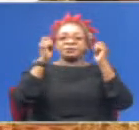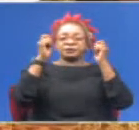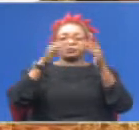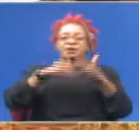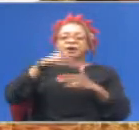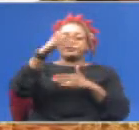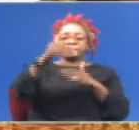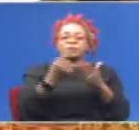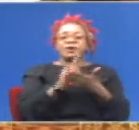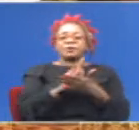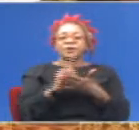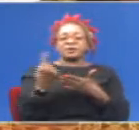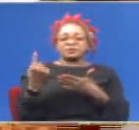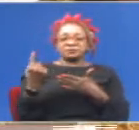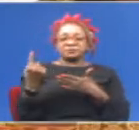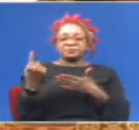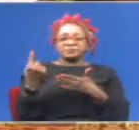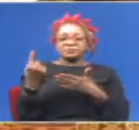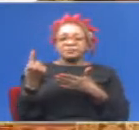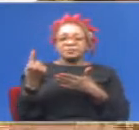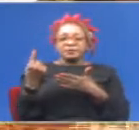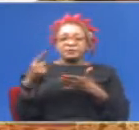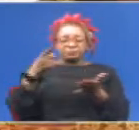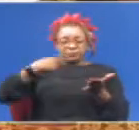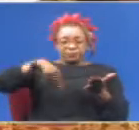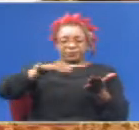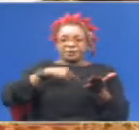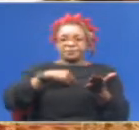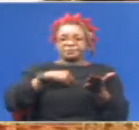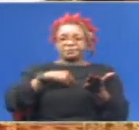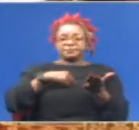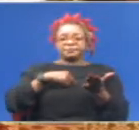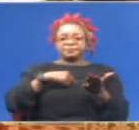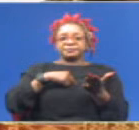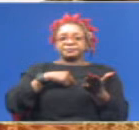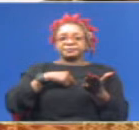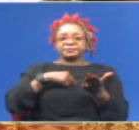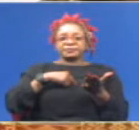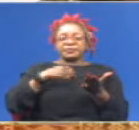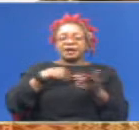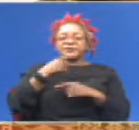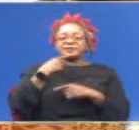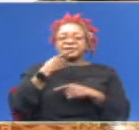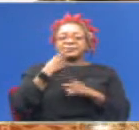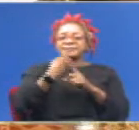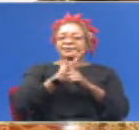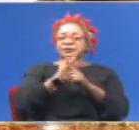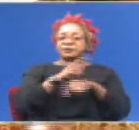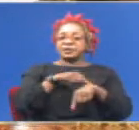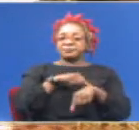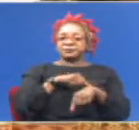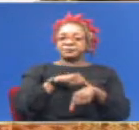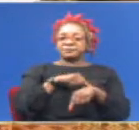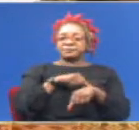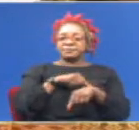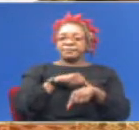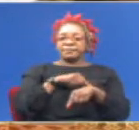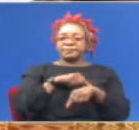1 week. We have said several times